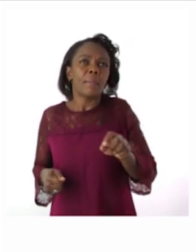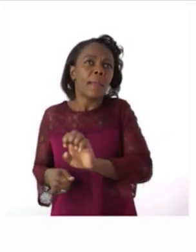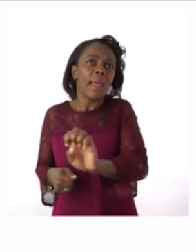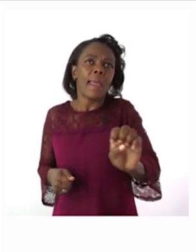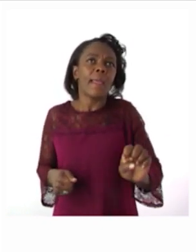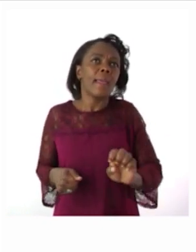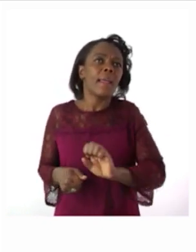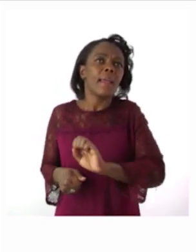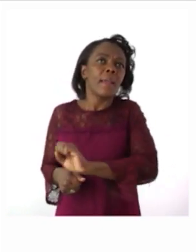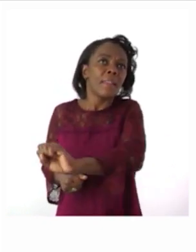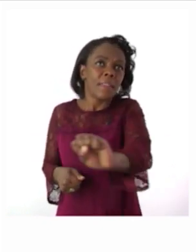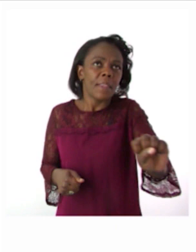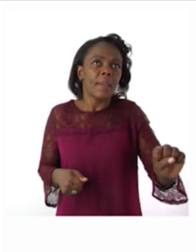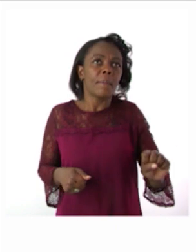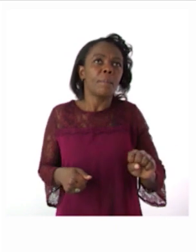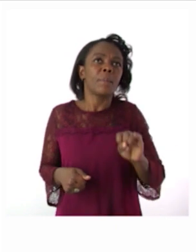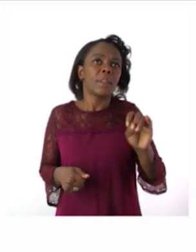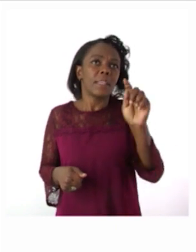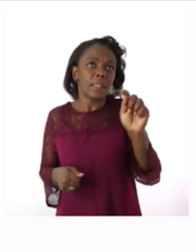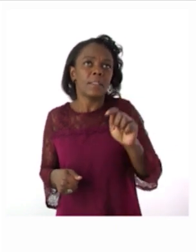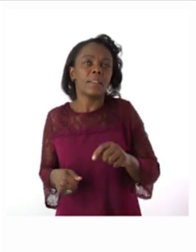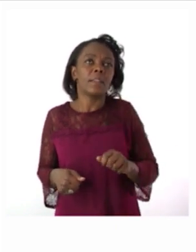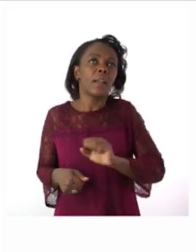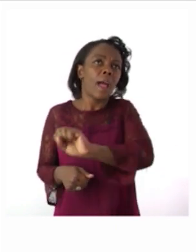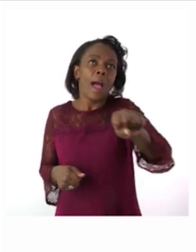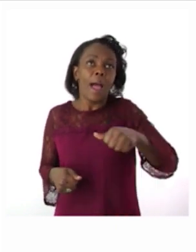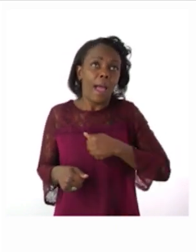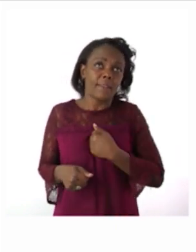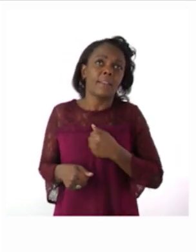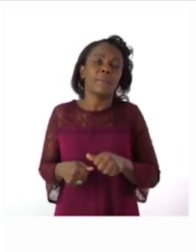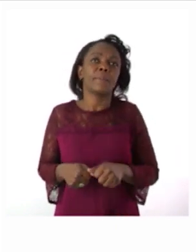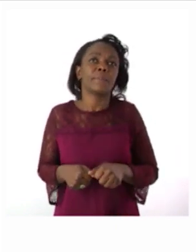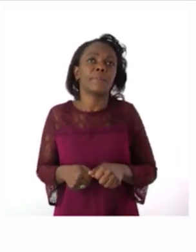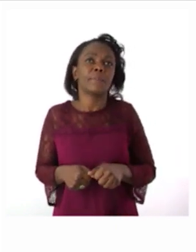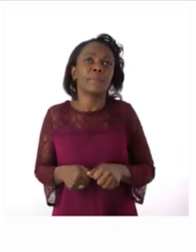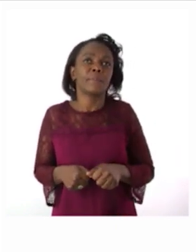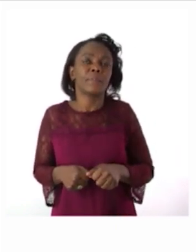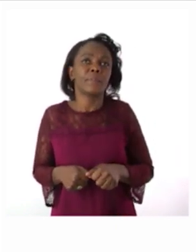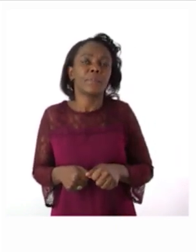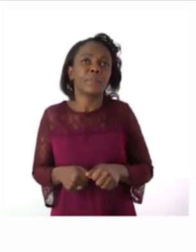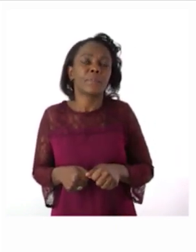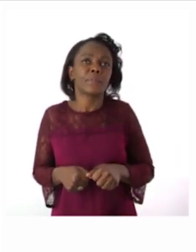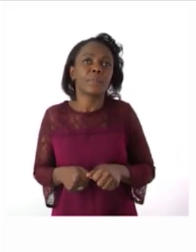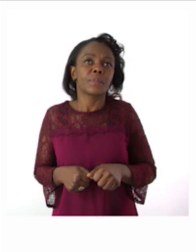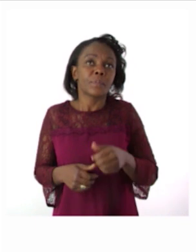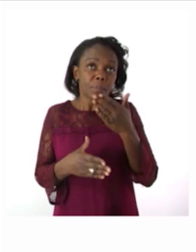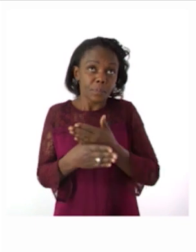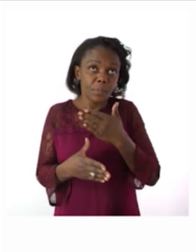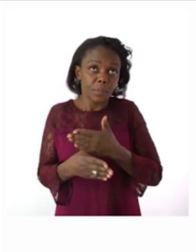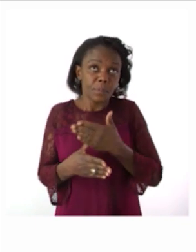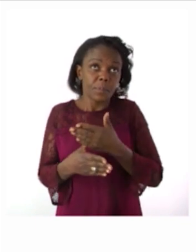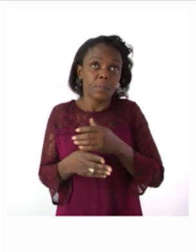are the pronouns that we are going to replace today. Now, we are going to have an exercise for you that we are going to do.